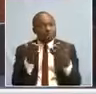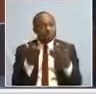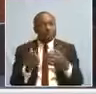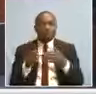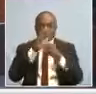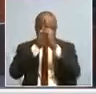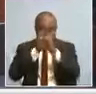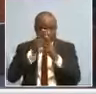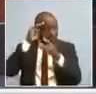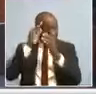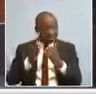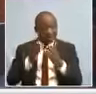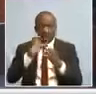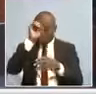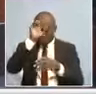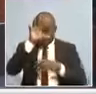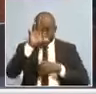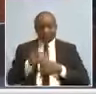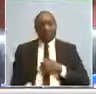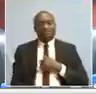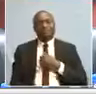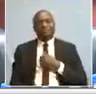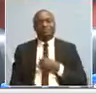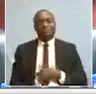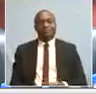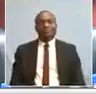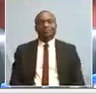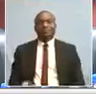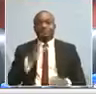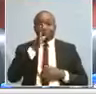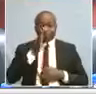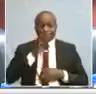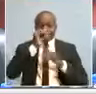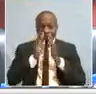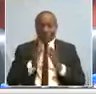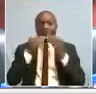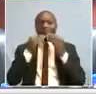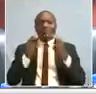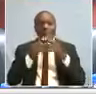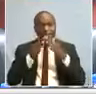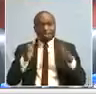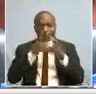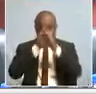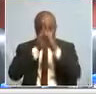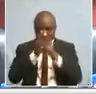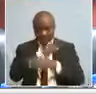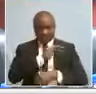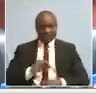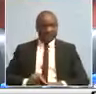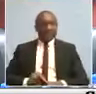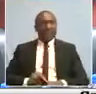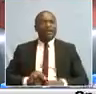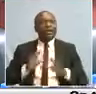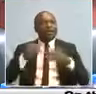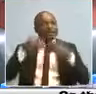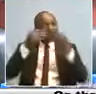The Honorable Minister of Mines and Minerals Development. Madam Speaker, thank you very much, Honorable Member. I just gave